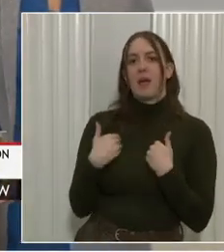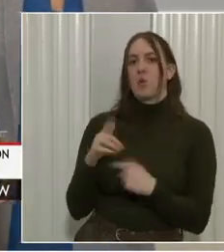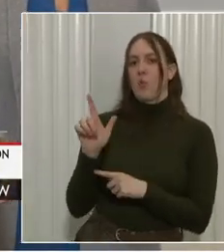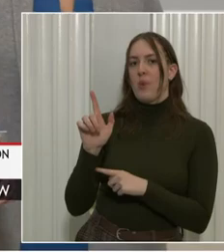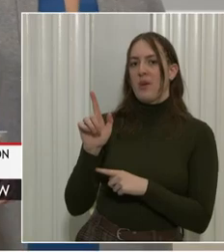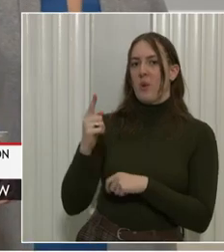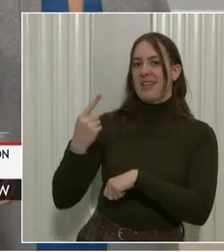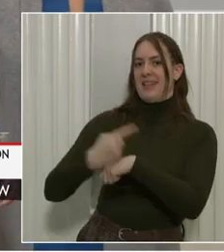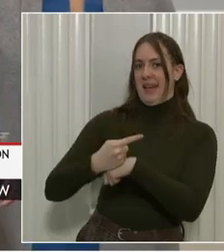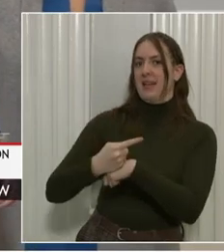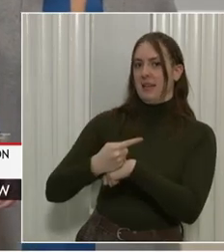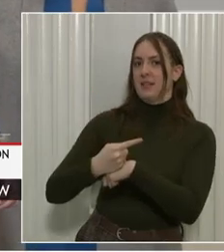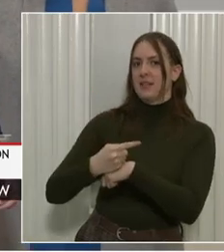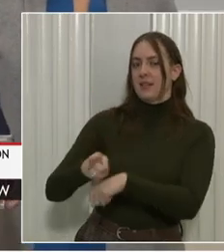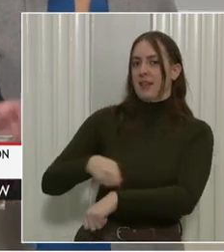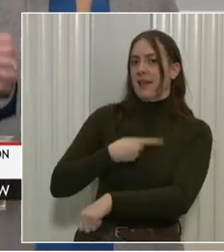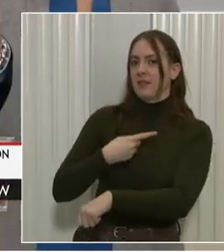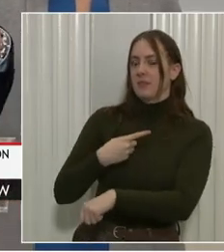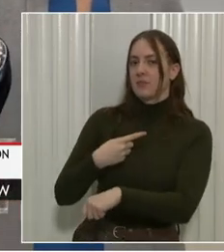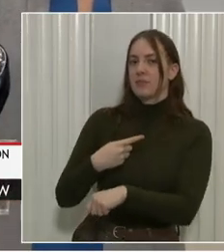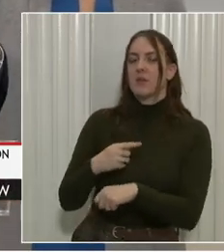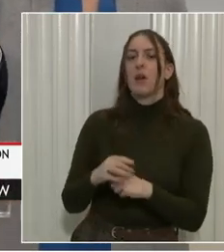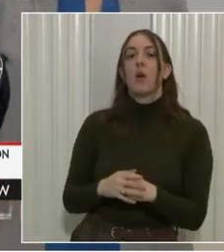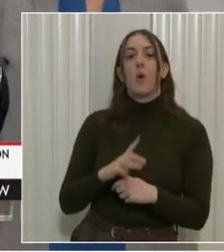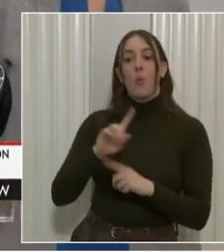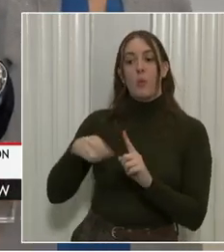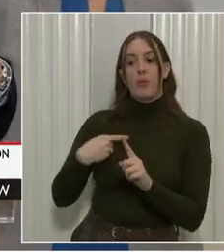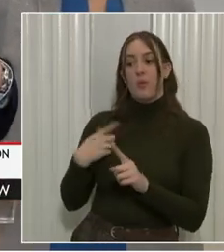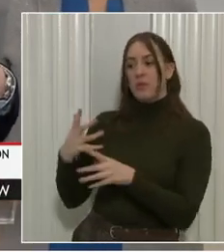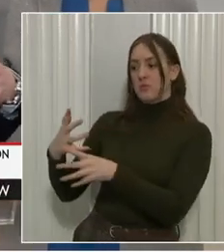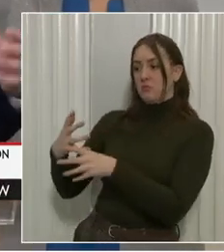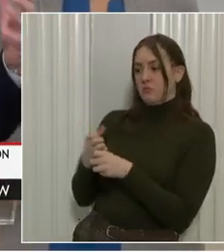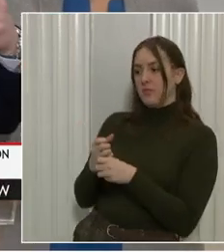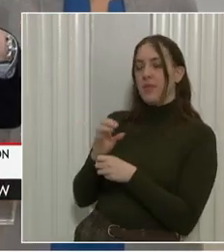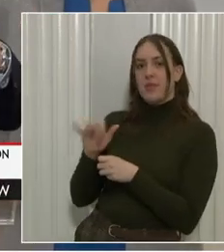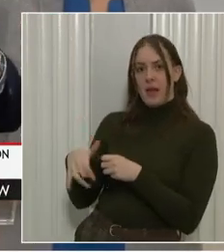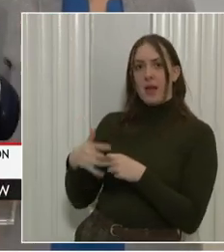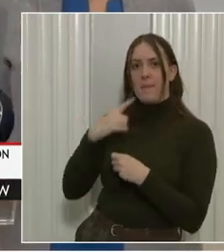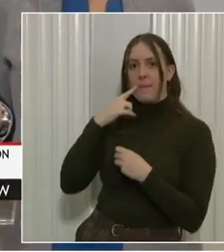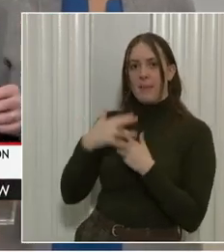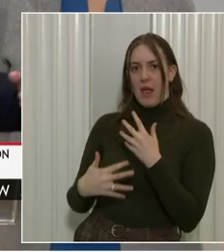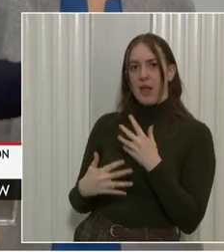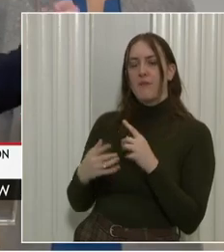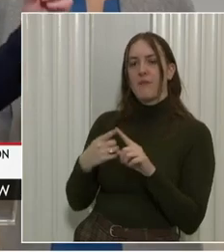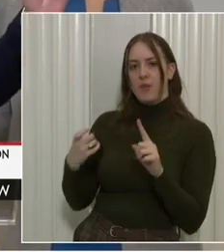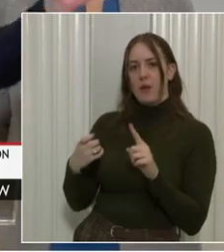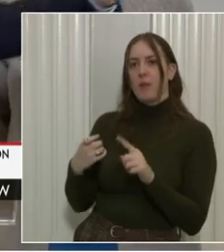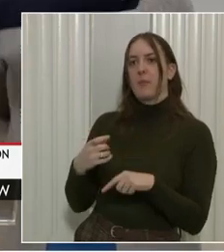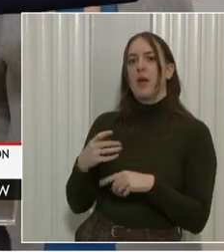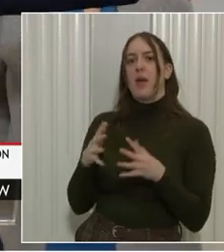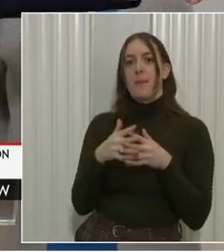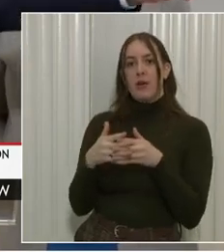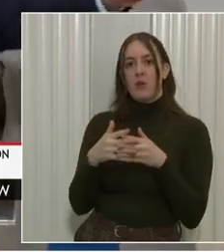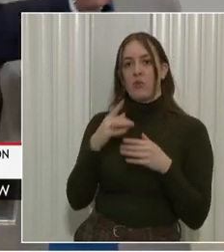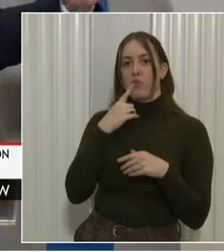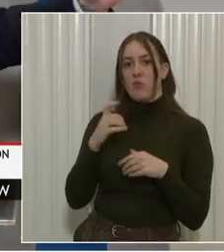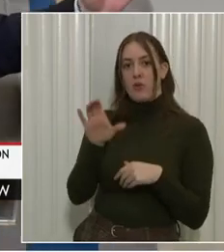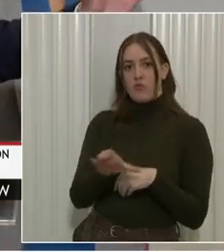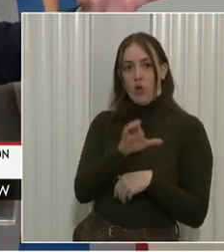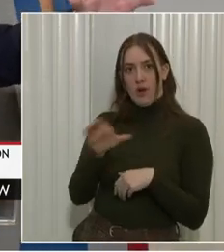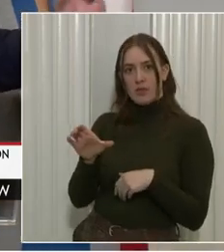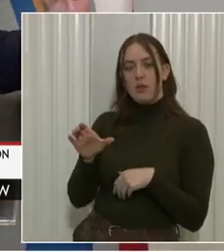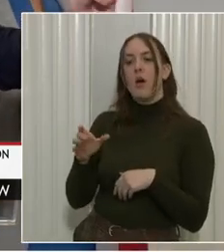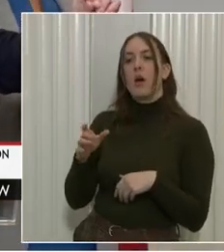days. So from the moment we take receipt of the blood from the American Red Cross via the GW Blood Bank, we have our